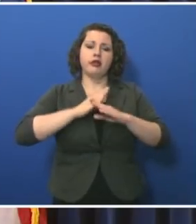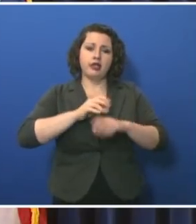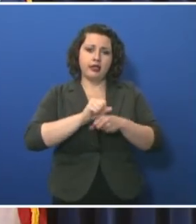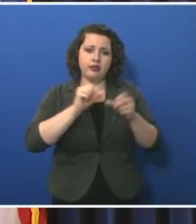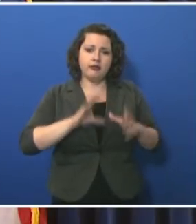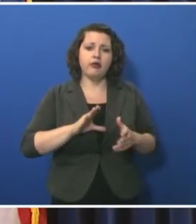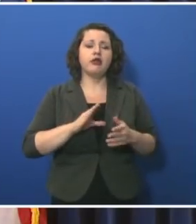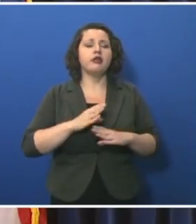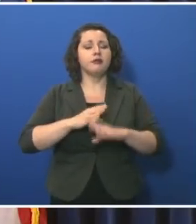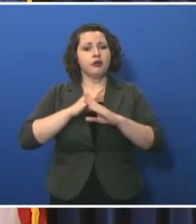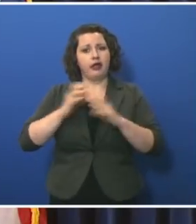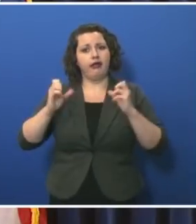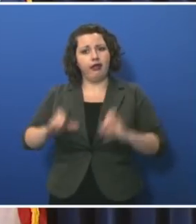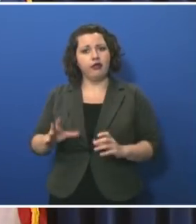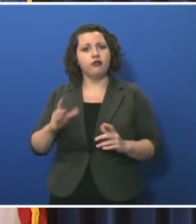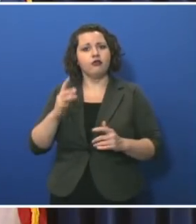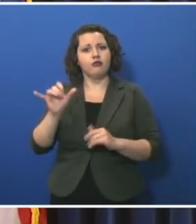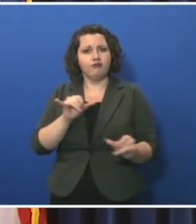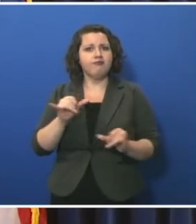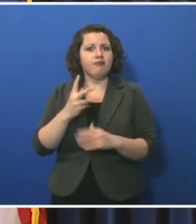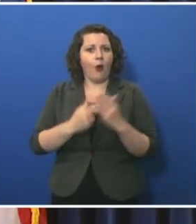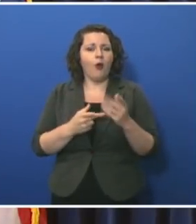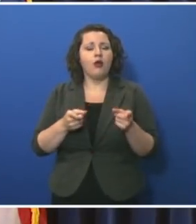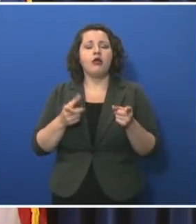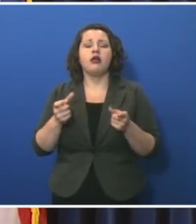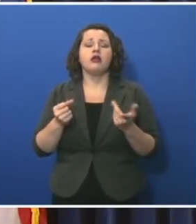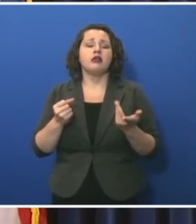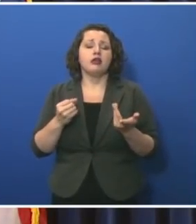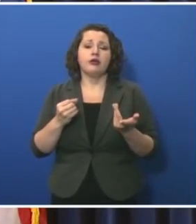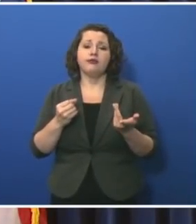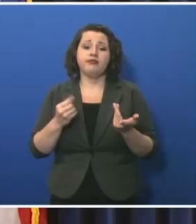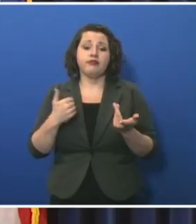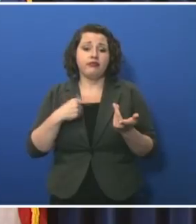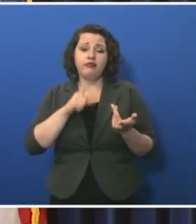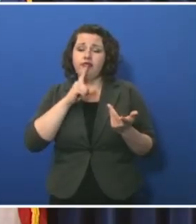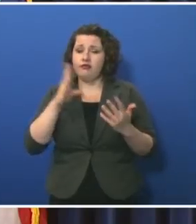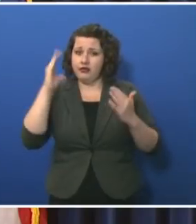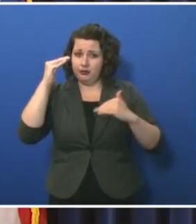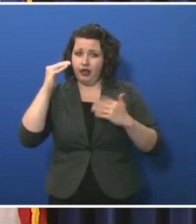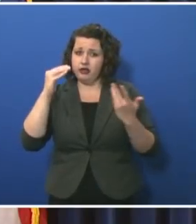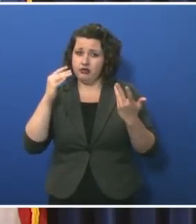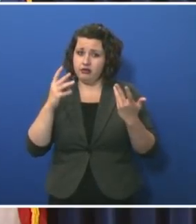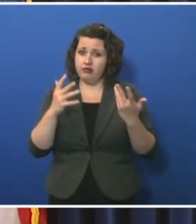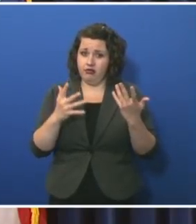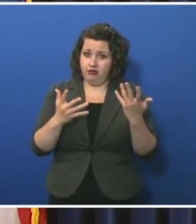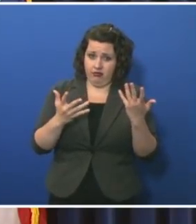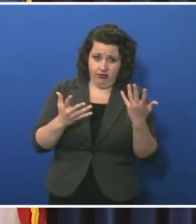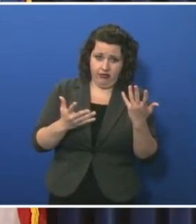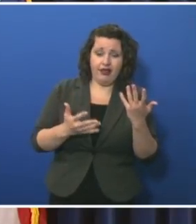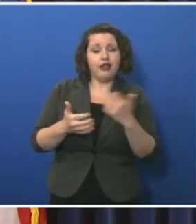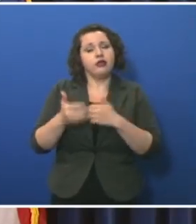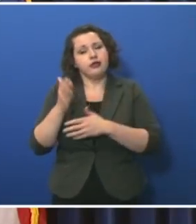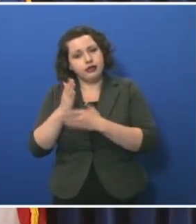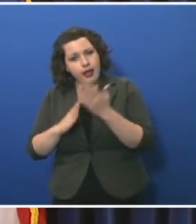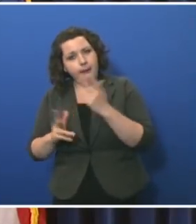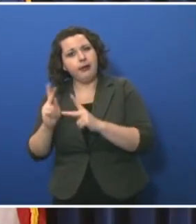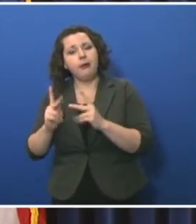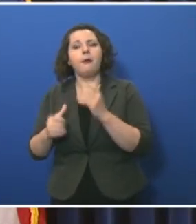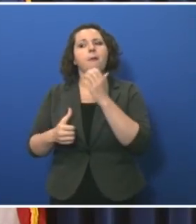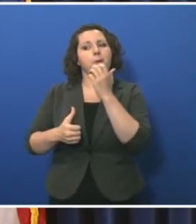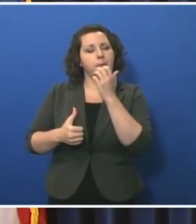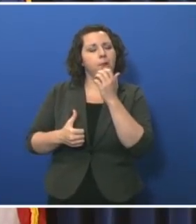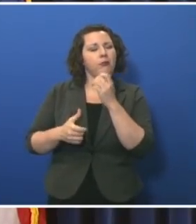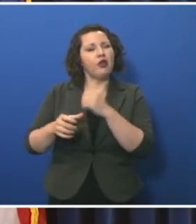as their clients. And so I have full expectation that the majority, you always have some people that don't, but the majority